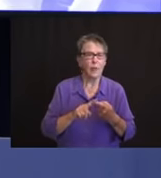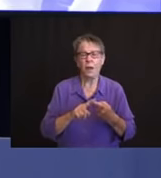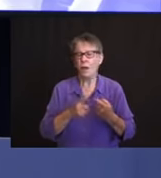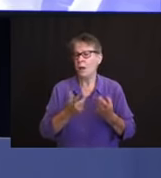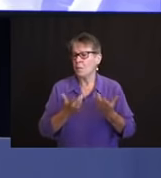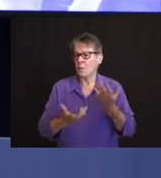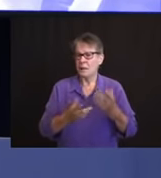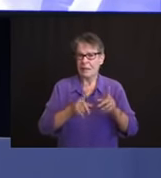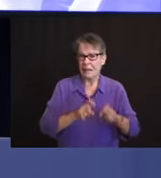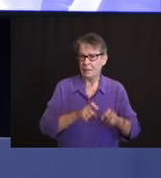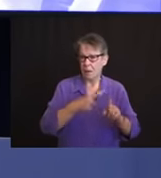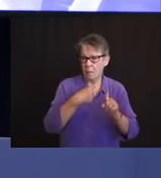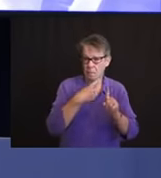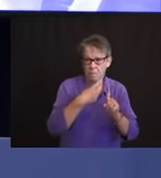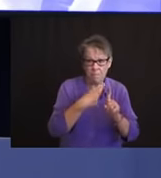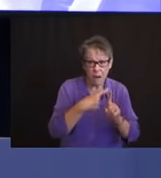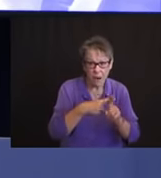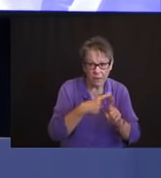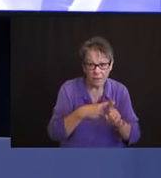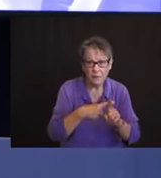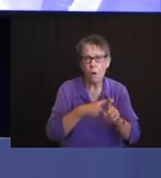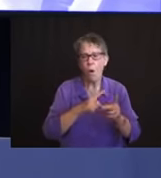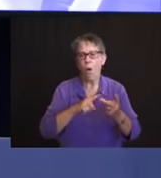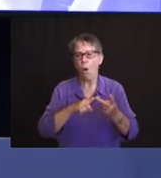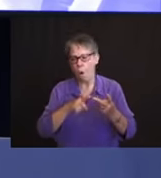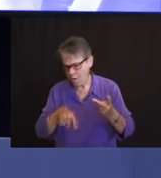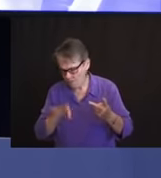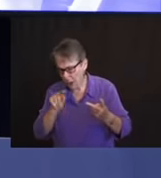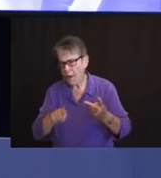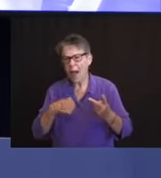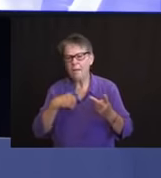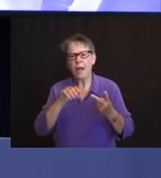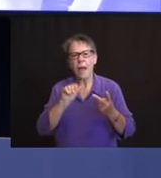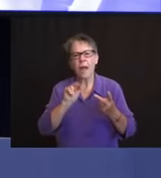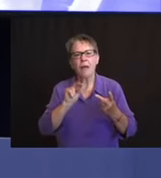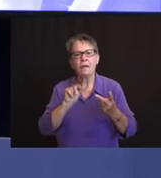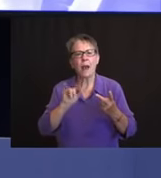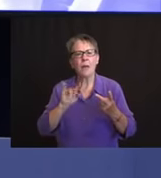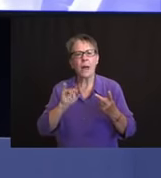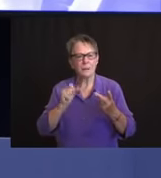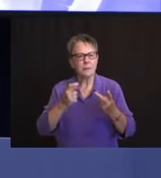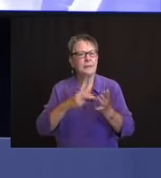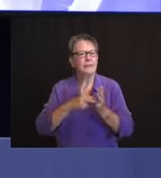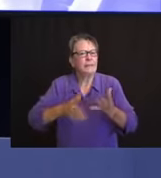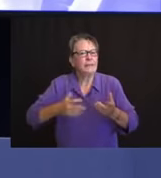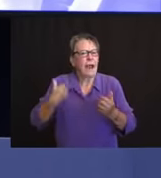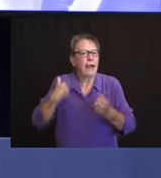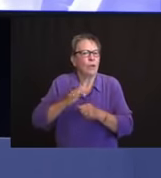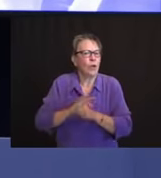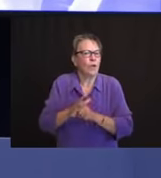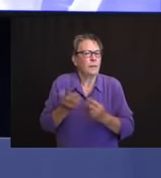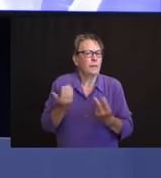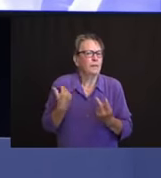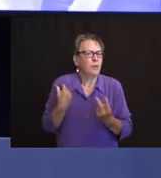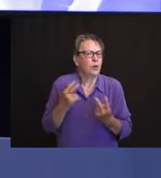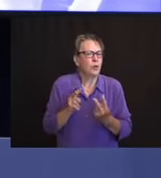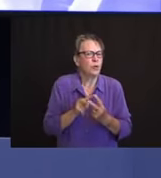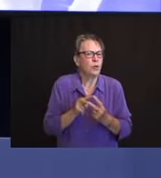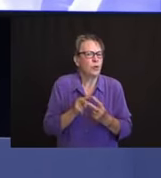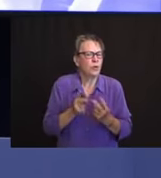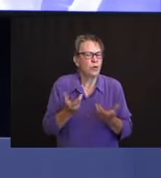showing a recent exposure to the virus. Thankfully, in New Jersey, there are no deaths reported at this time. The ages of the